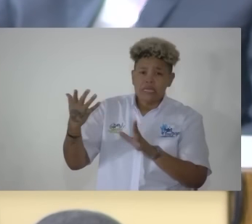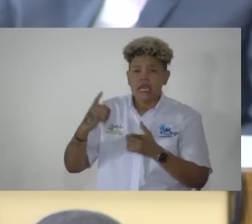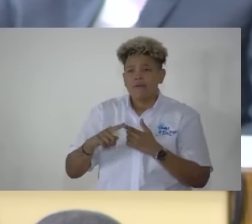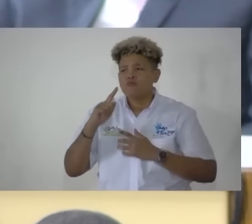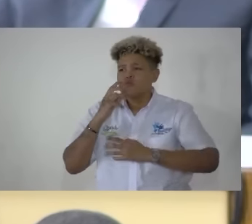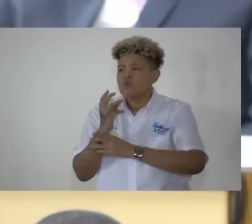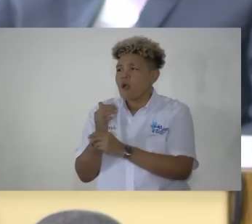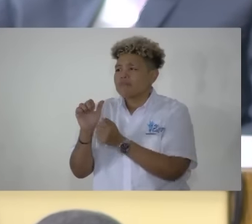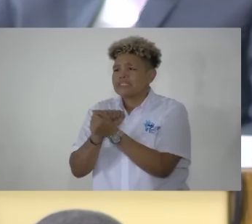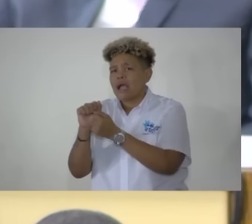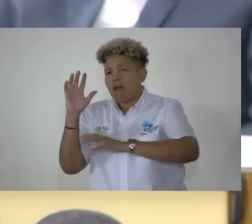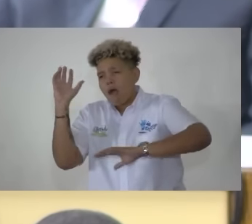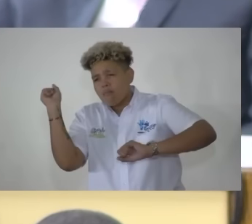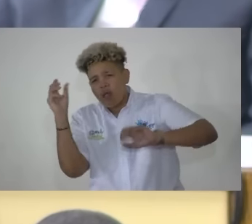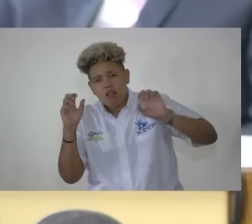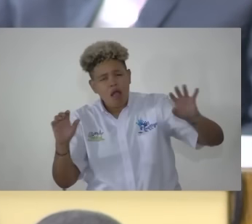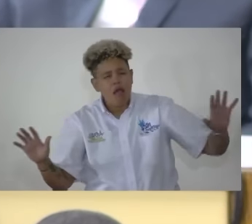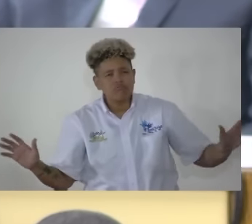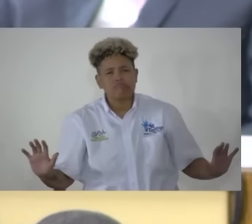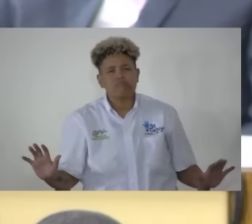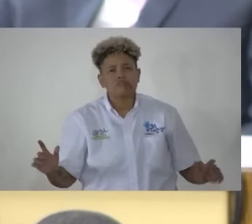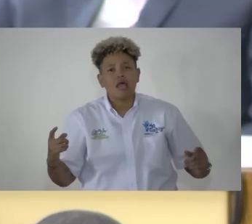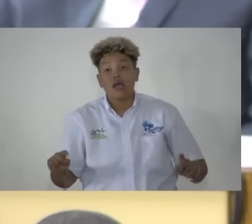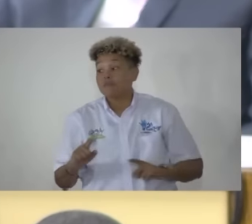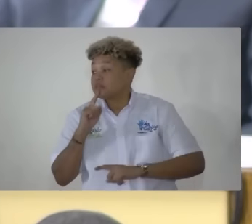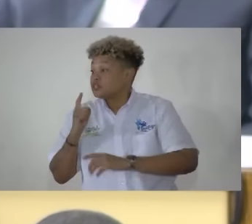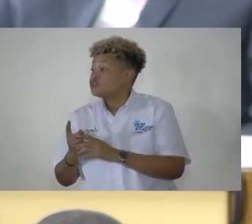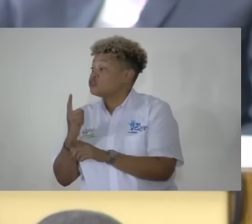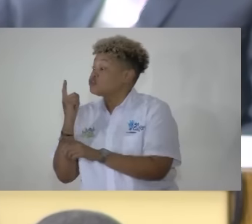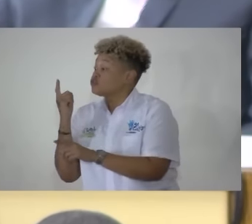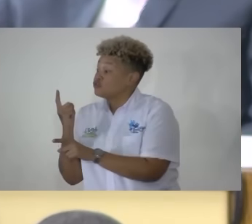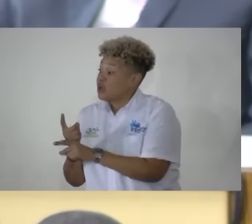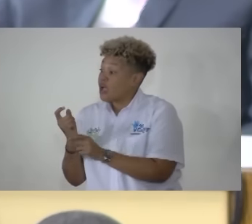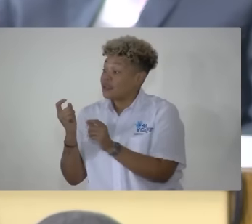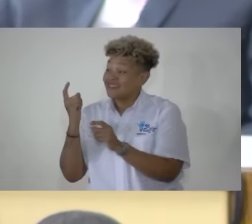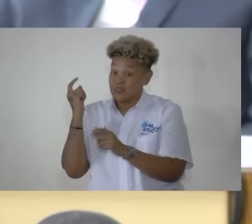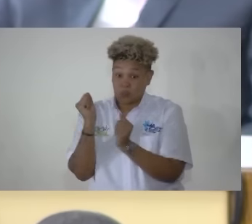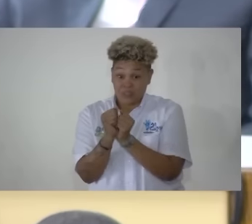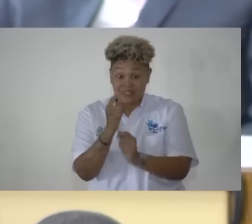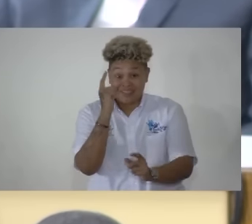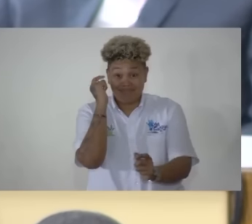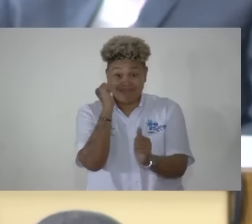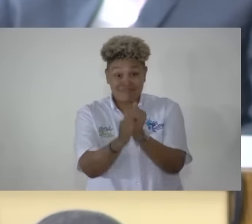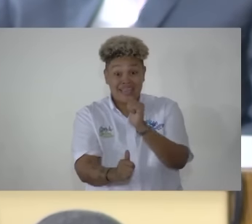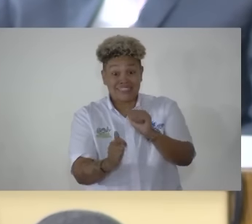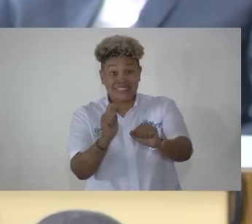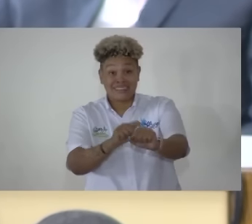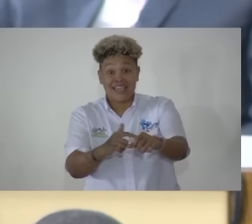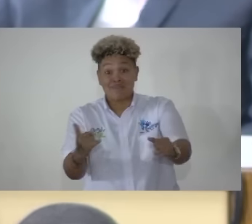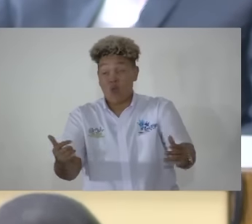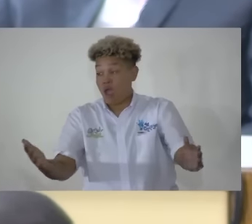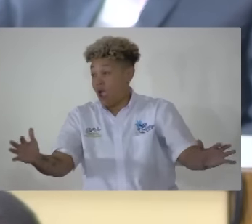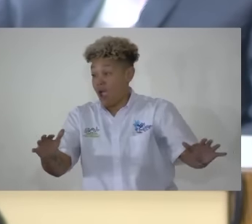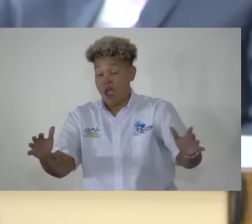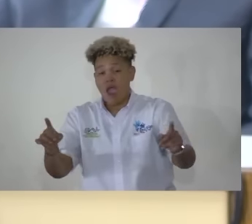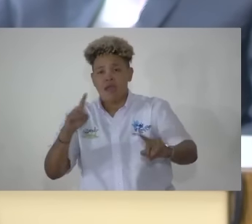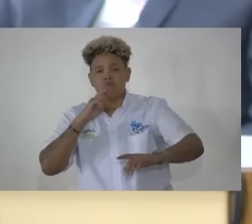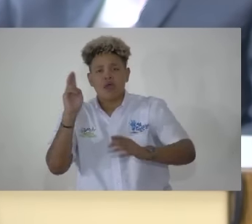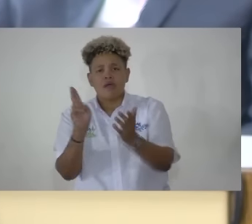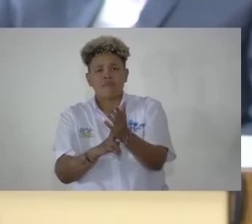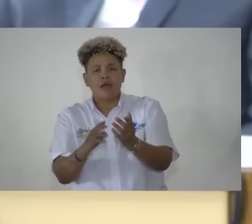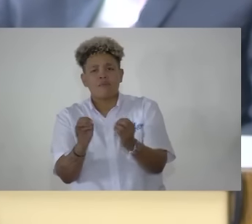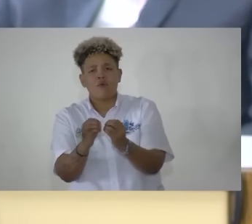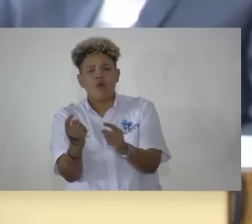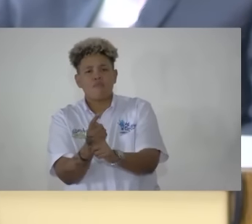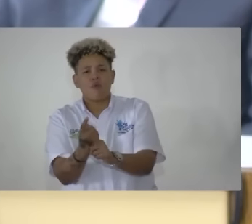property damage. And it is right with the passage of time that we now apply a more appropriate